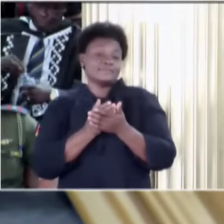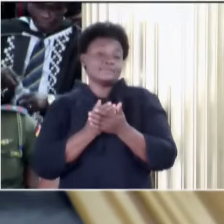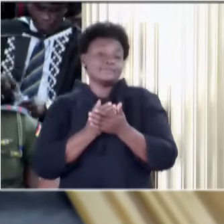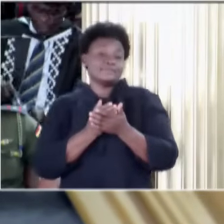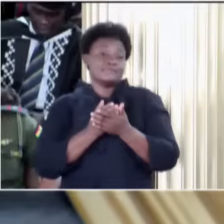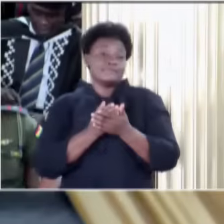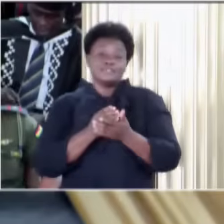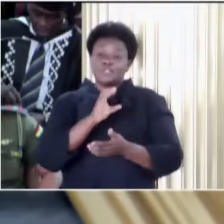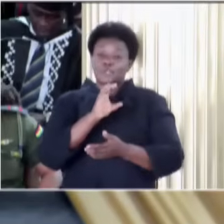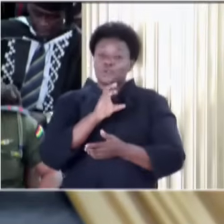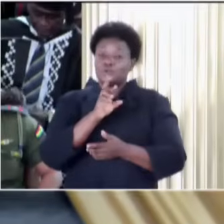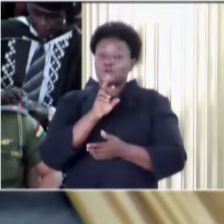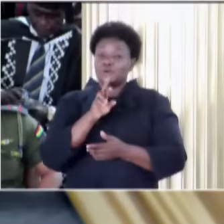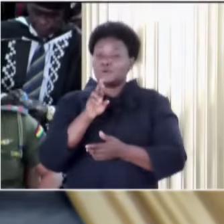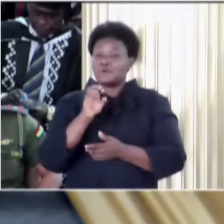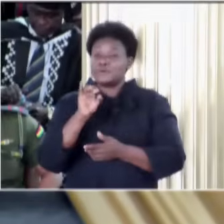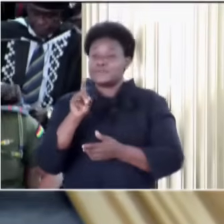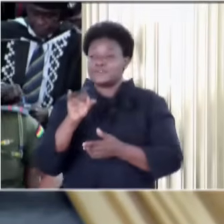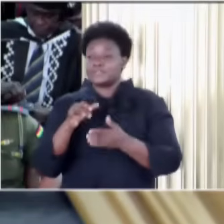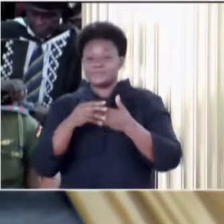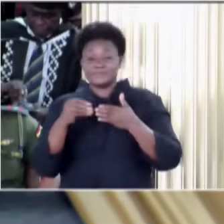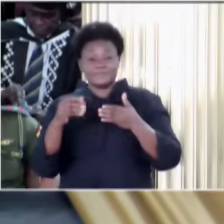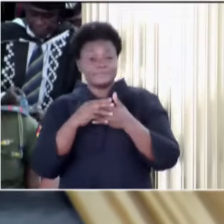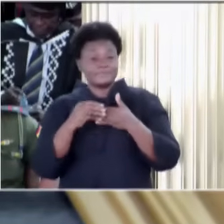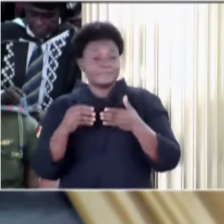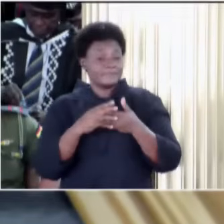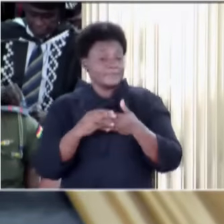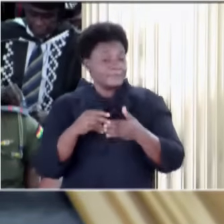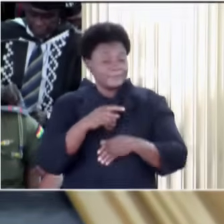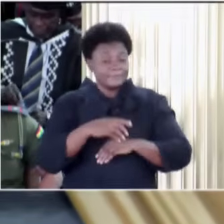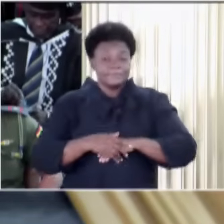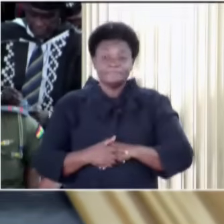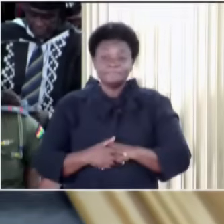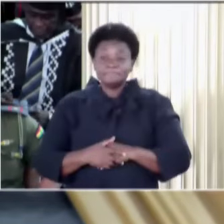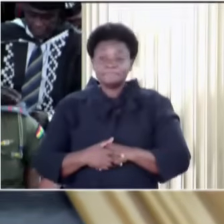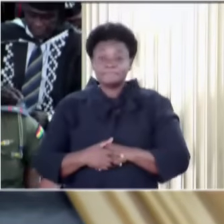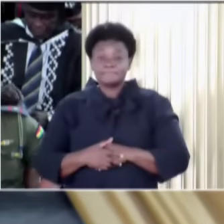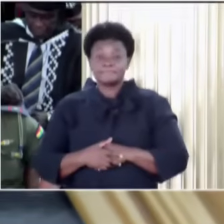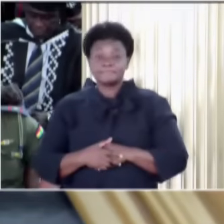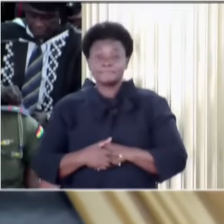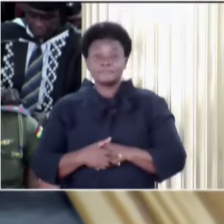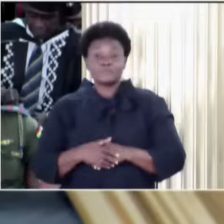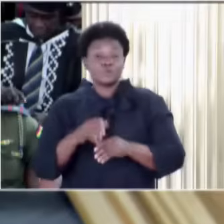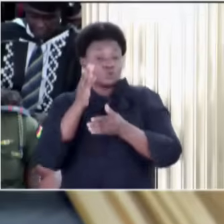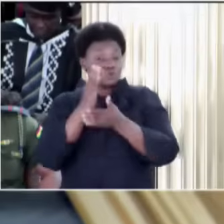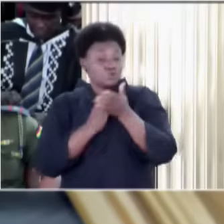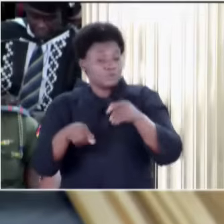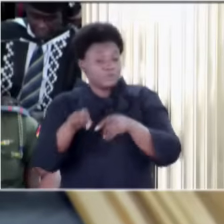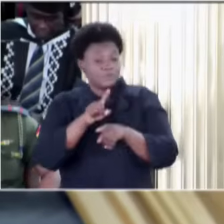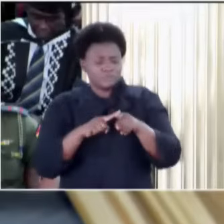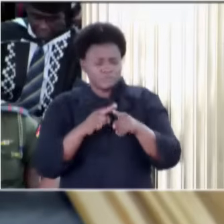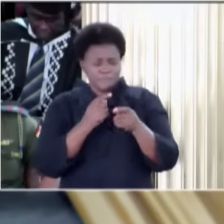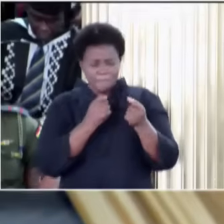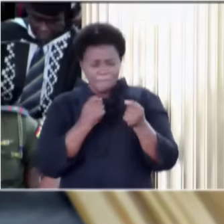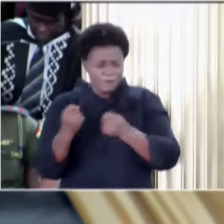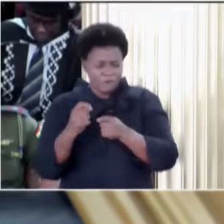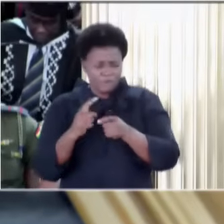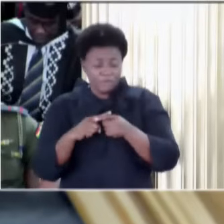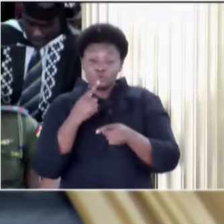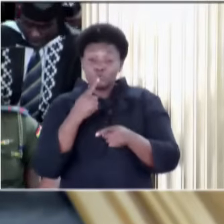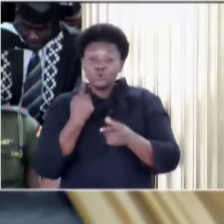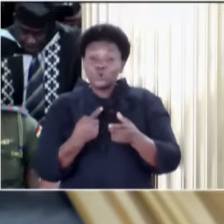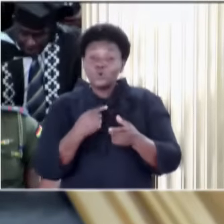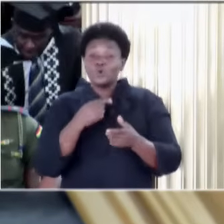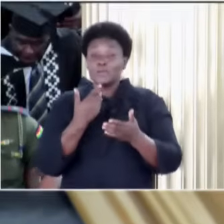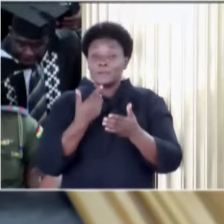say currency? Okay, I'm going to talk about currency now. Some of the most powerful currencies that you will ever